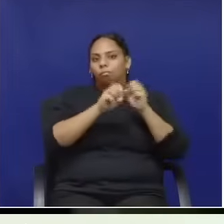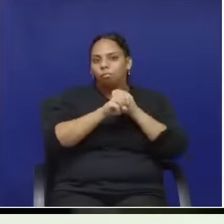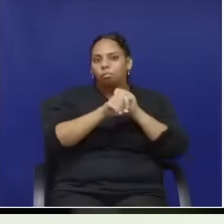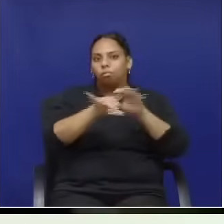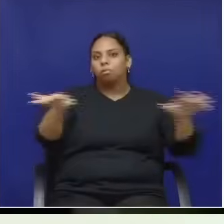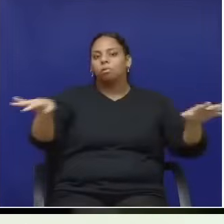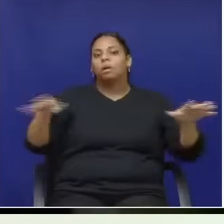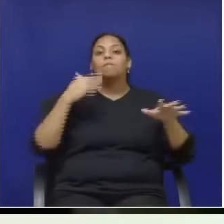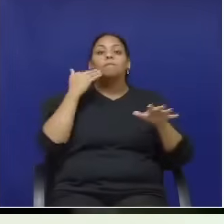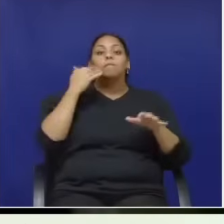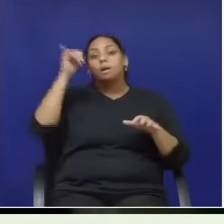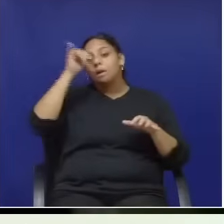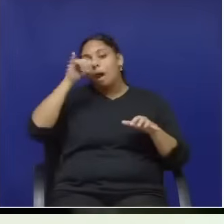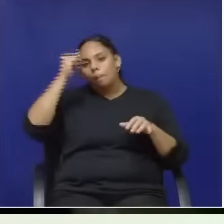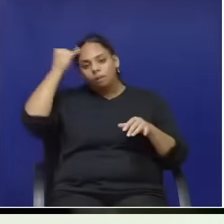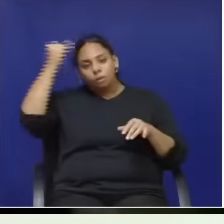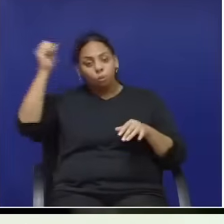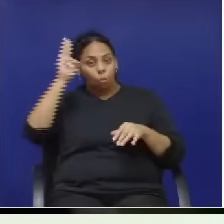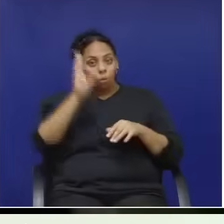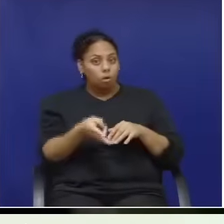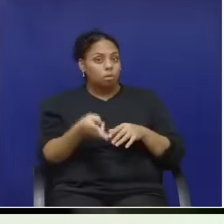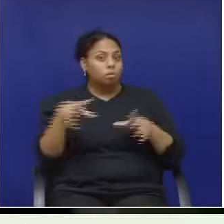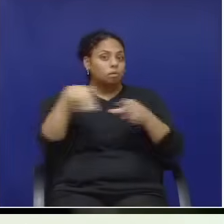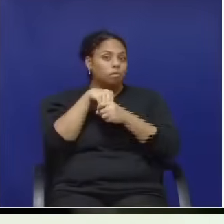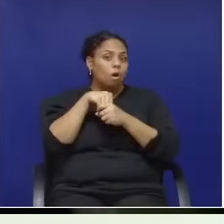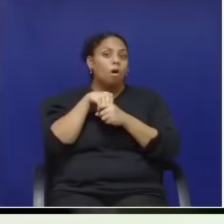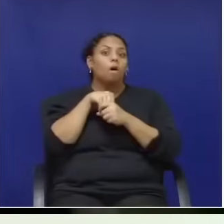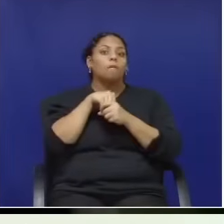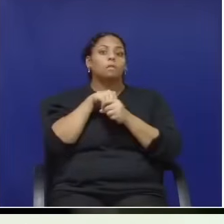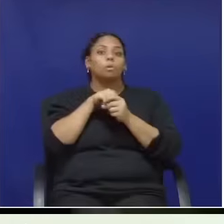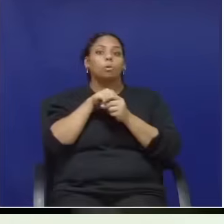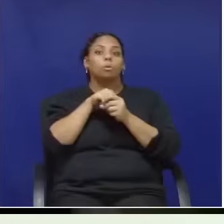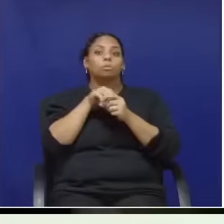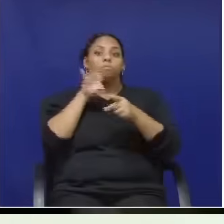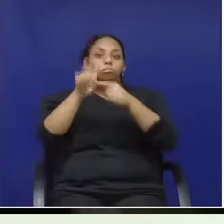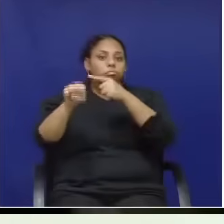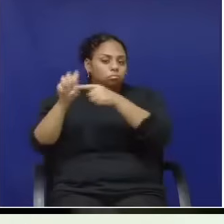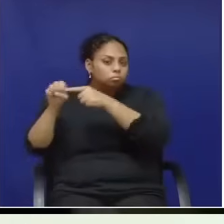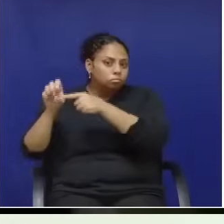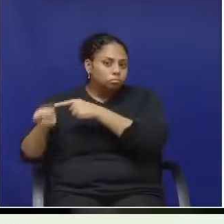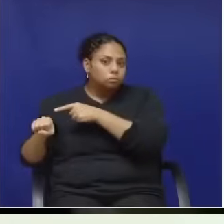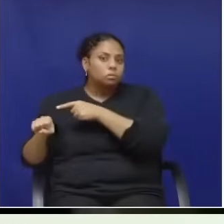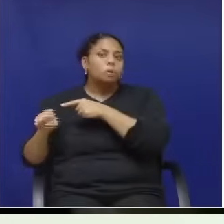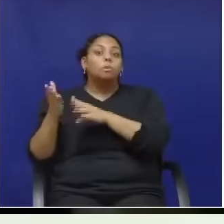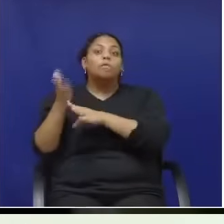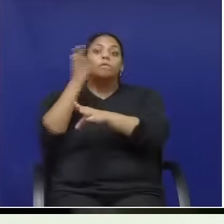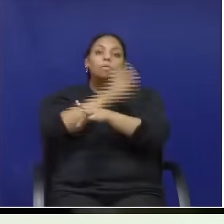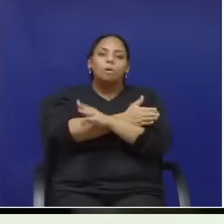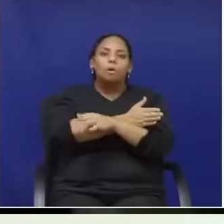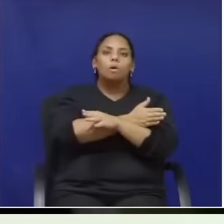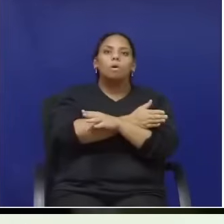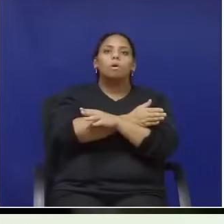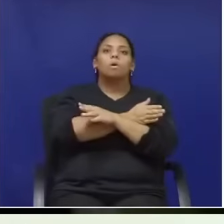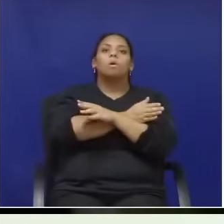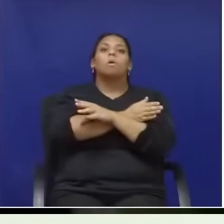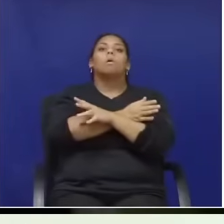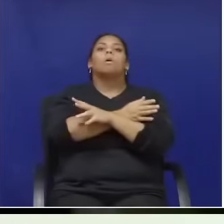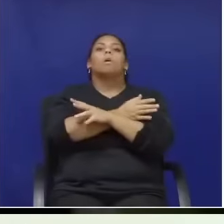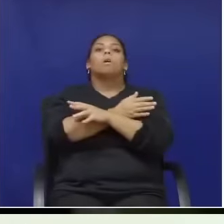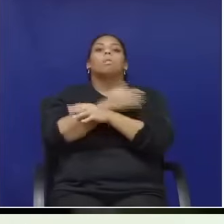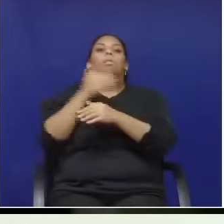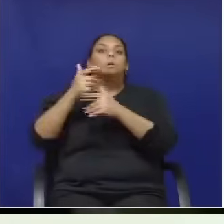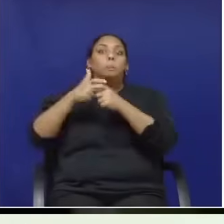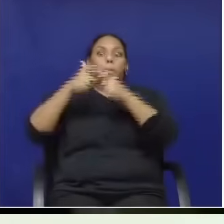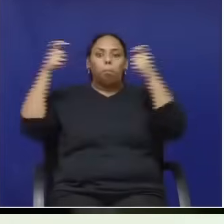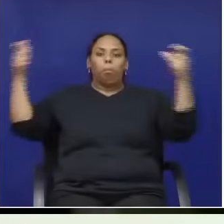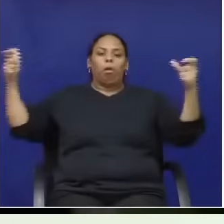crime intelligence will be involved to detect and disrupt these networks before laboratories become operational?